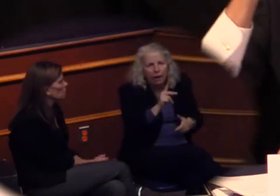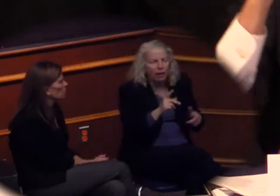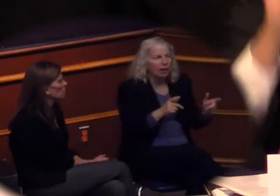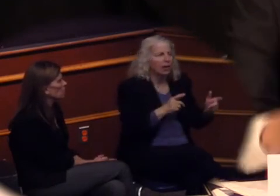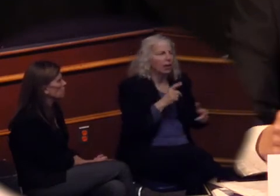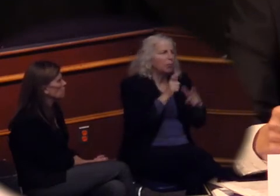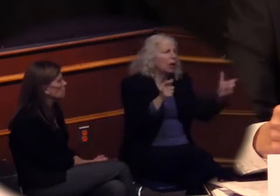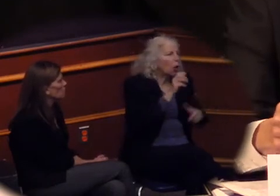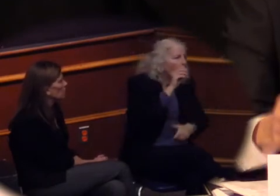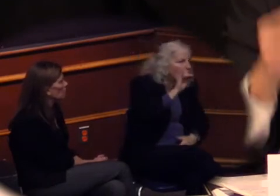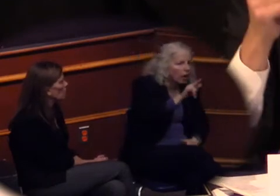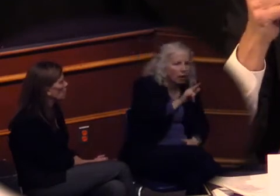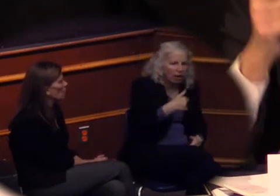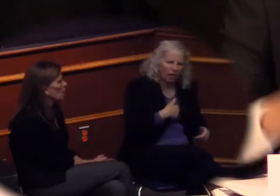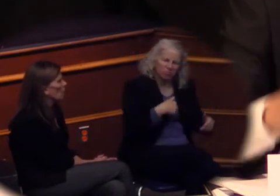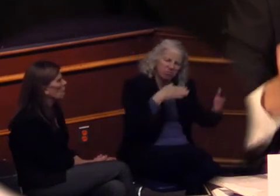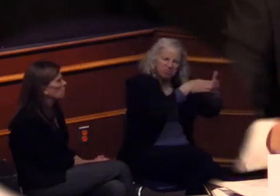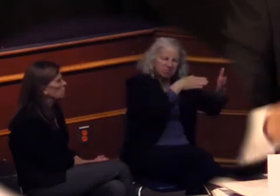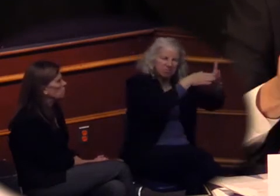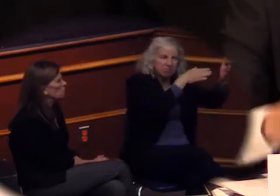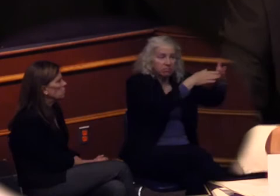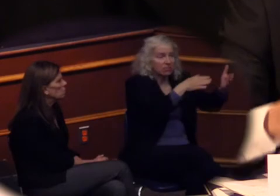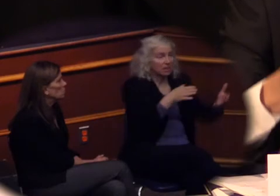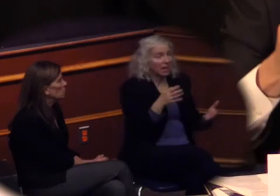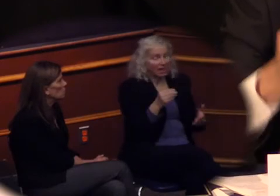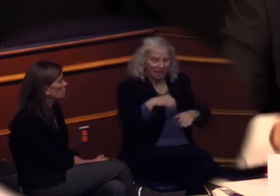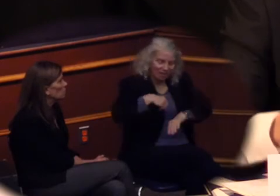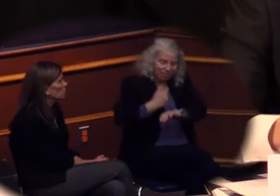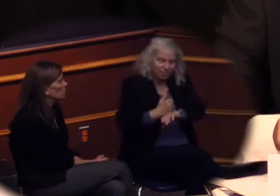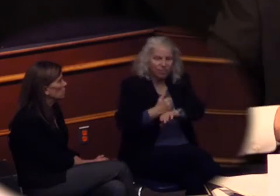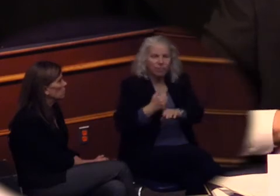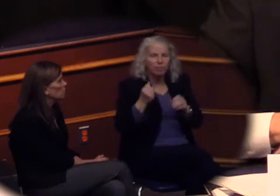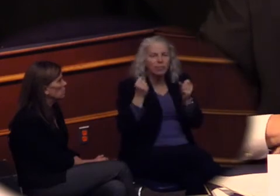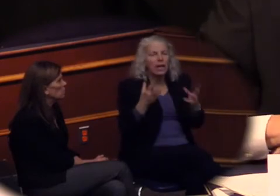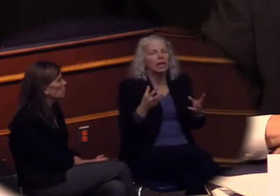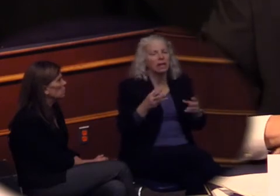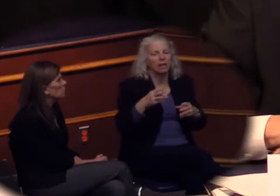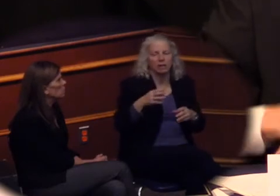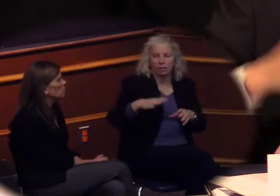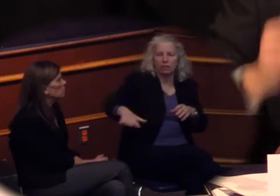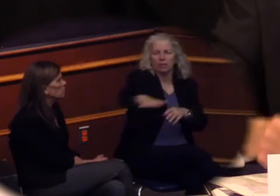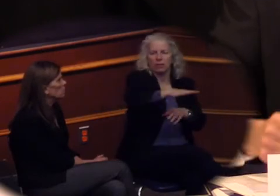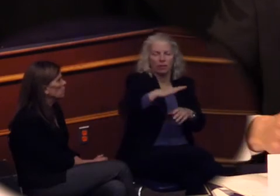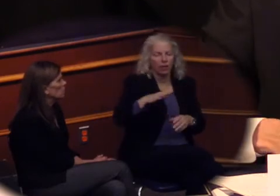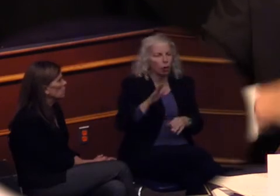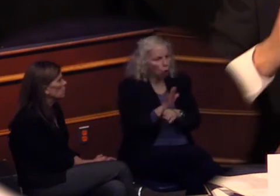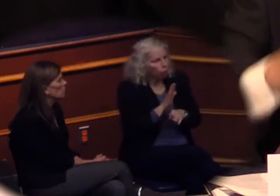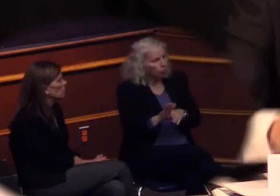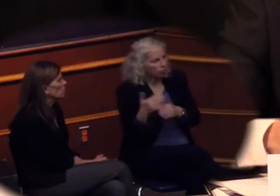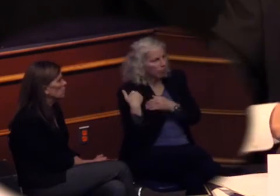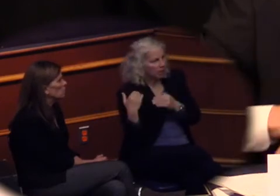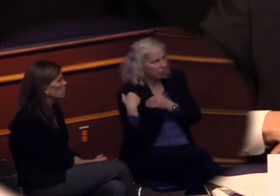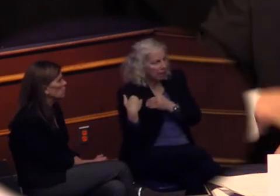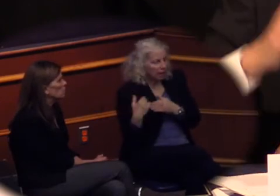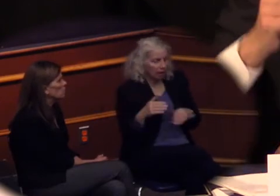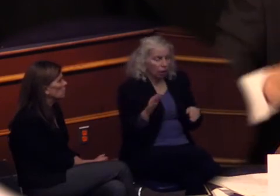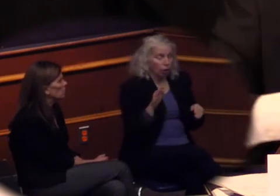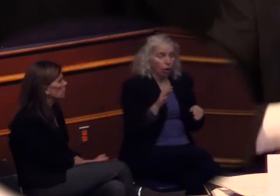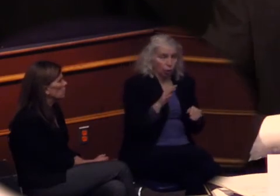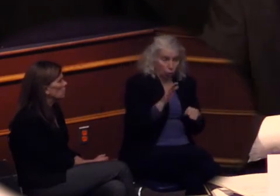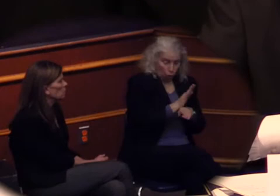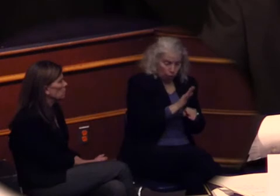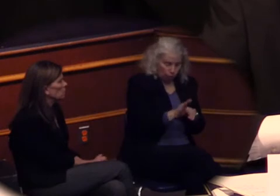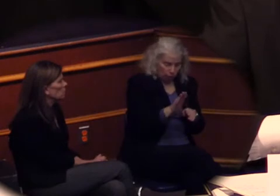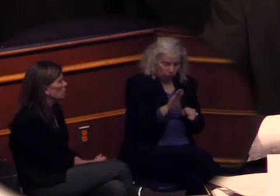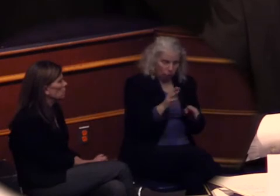I've also started some of the most effective global corporate accountability organizations in the world. The Global Reporting Initiative, the